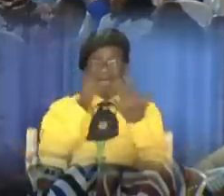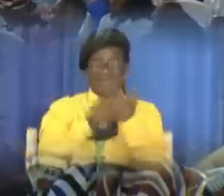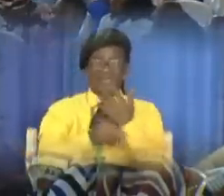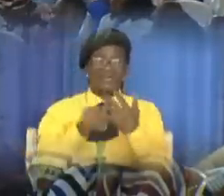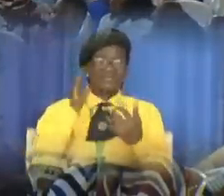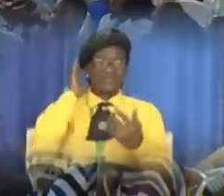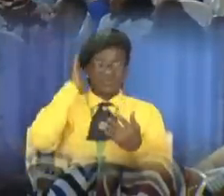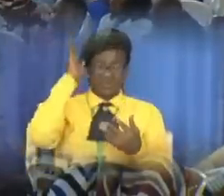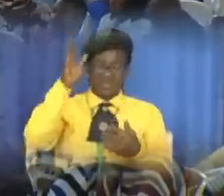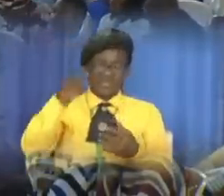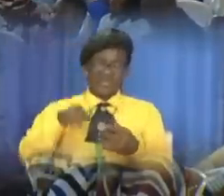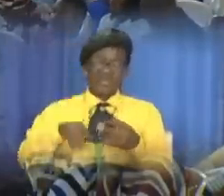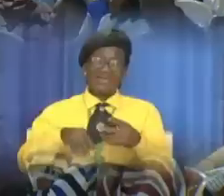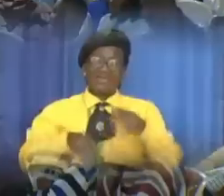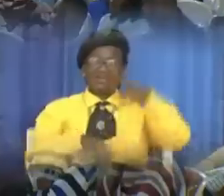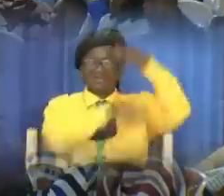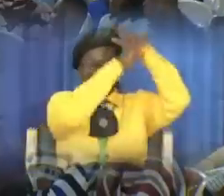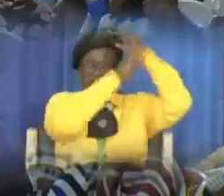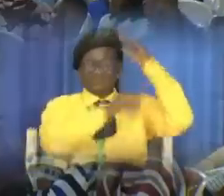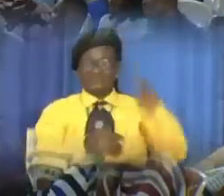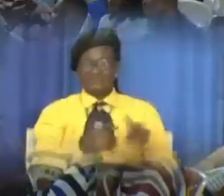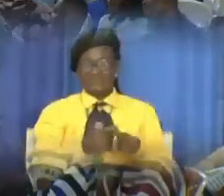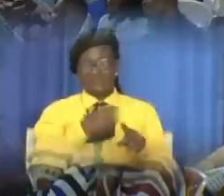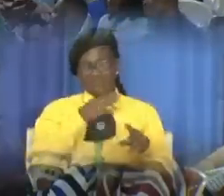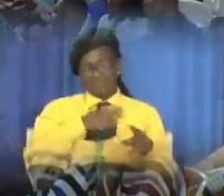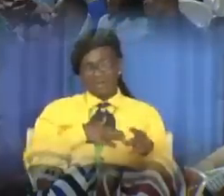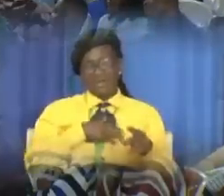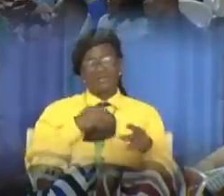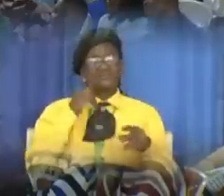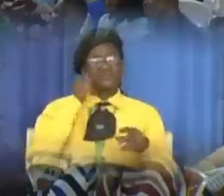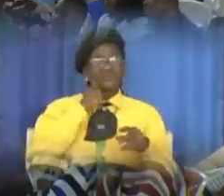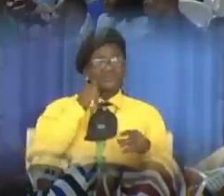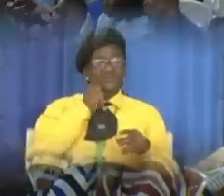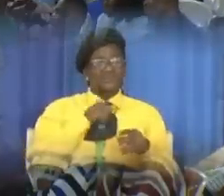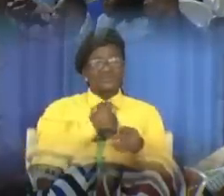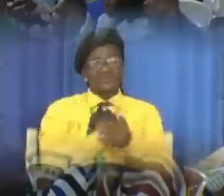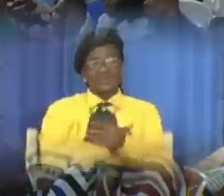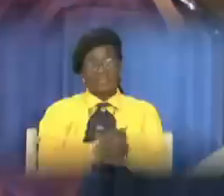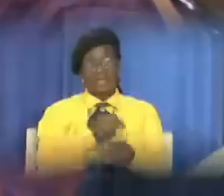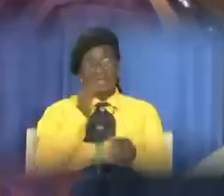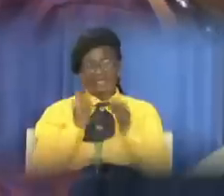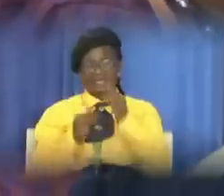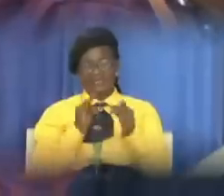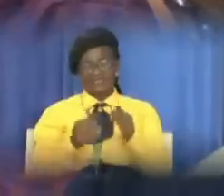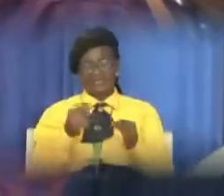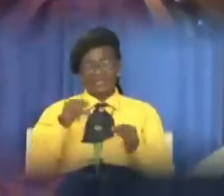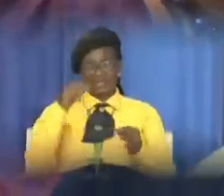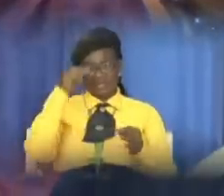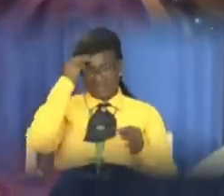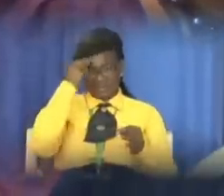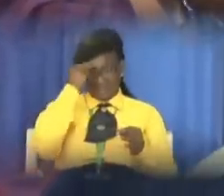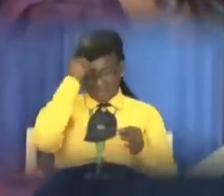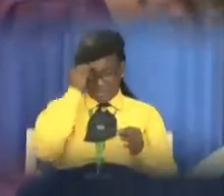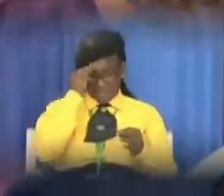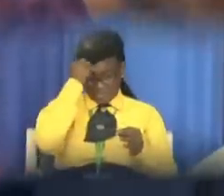If the madman of Gadara had been able to speak before the demons controlling him